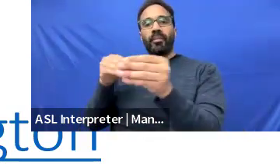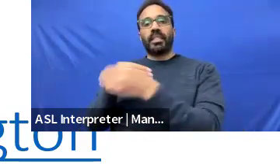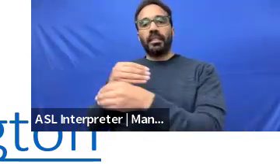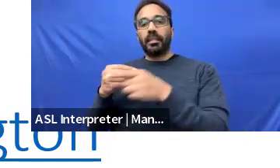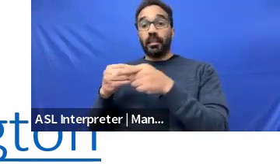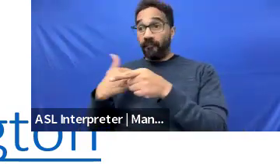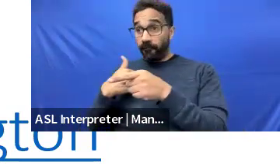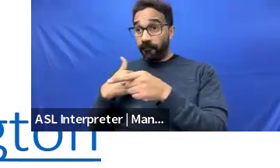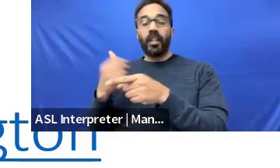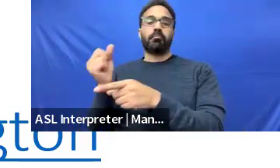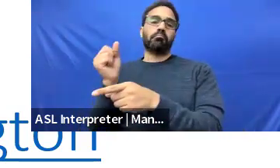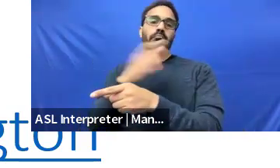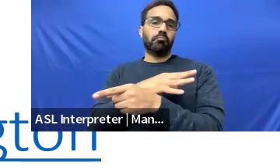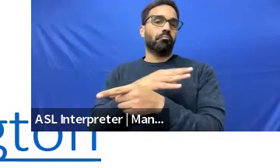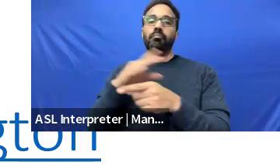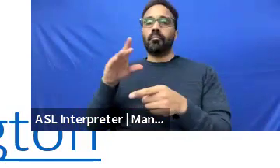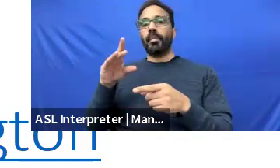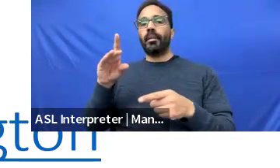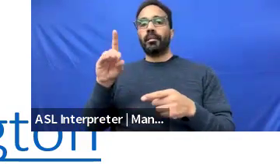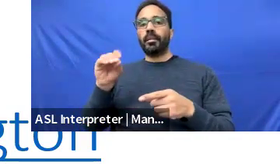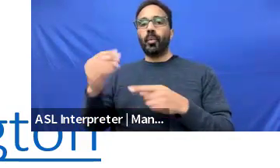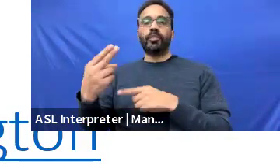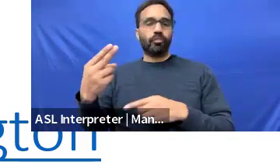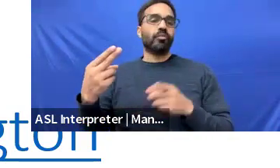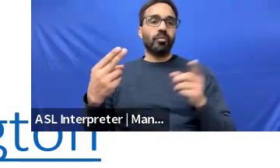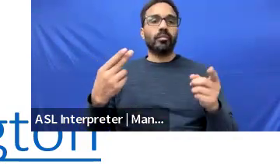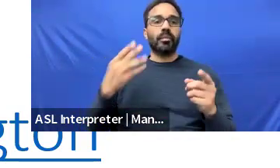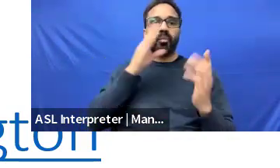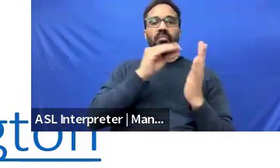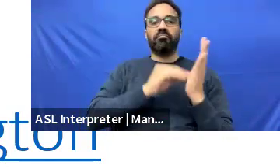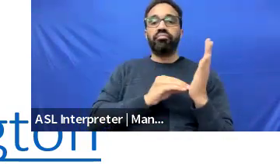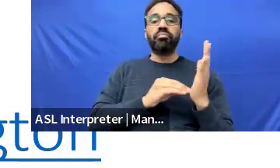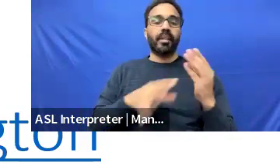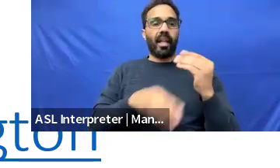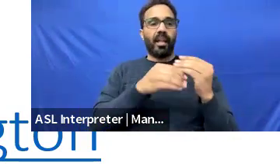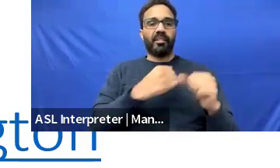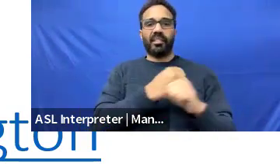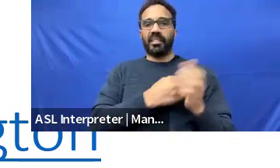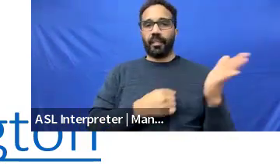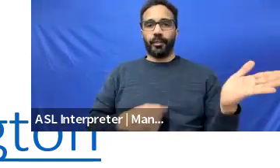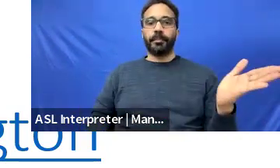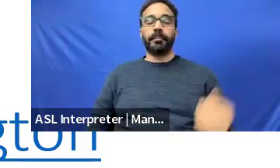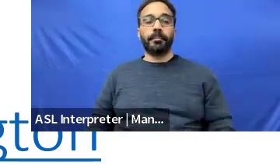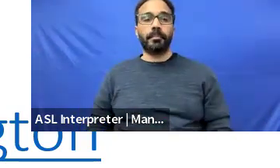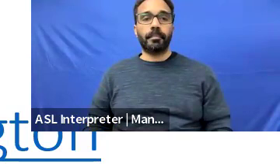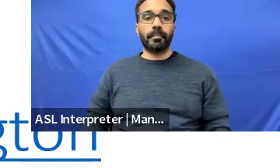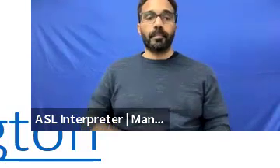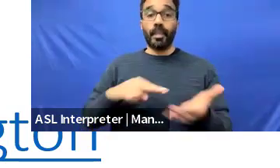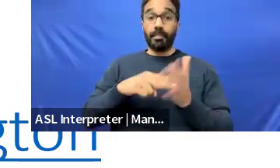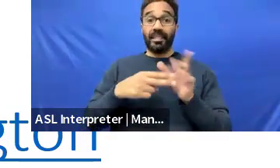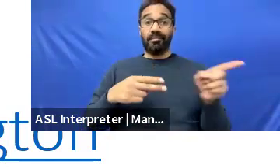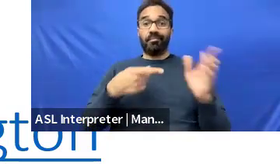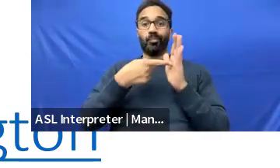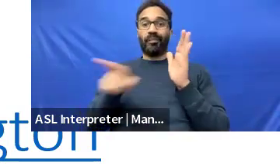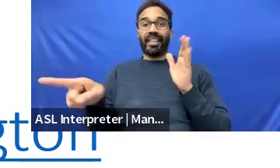result to the Department of Health for us to get our data. So again, it is very reflective of that.